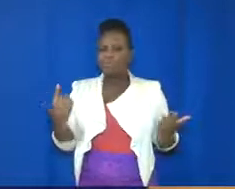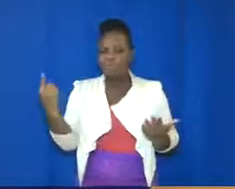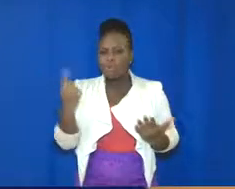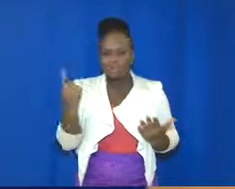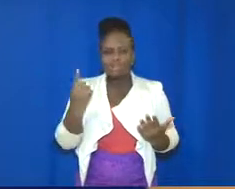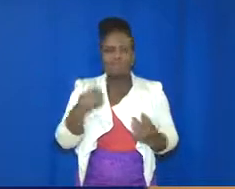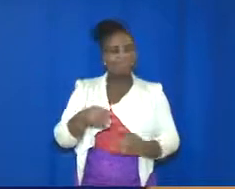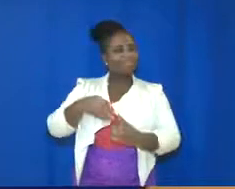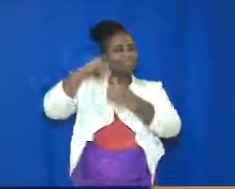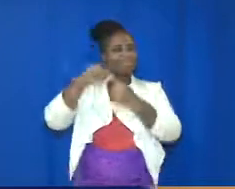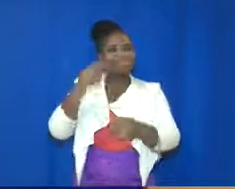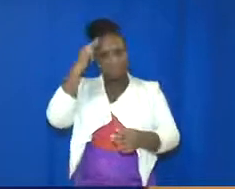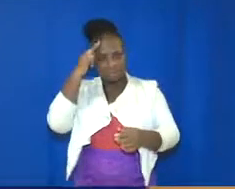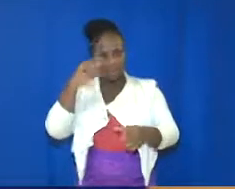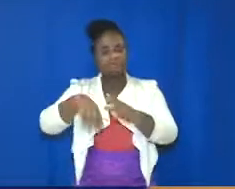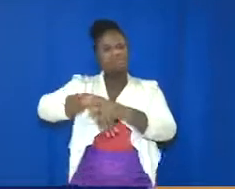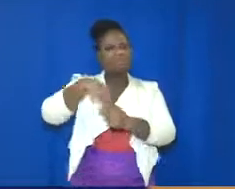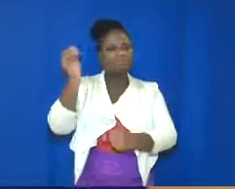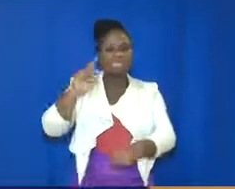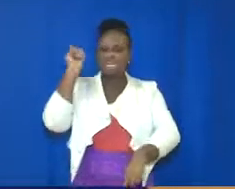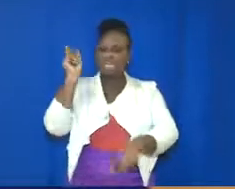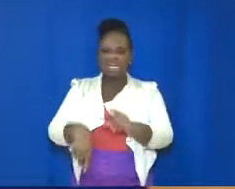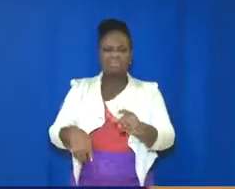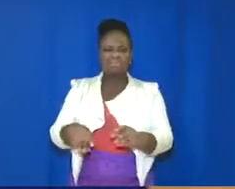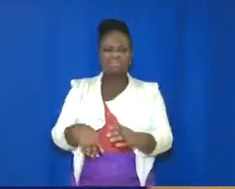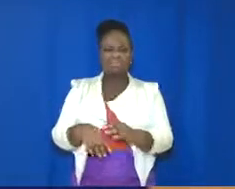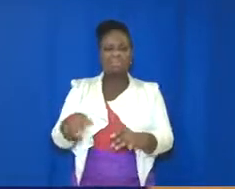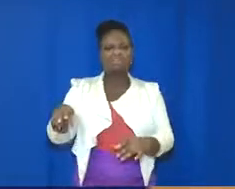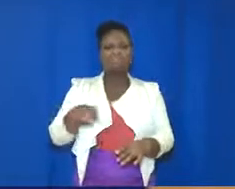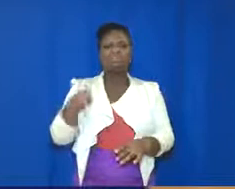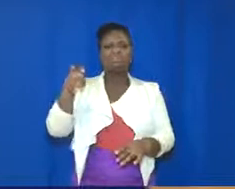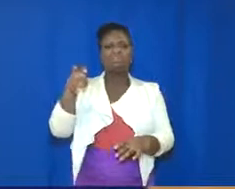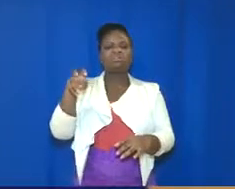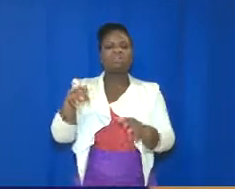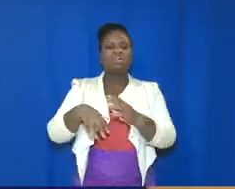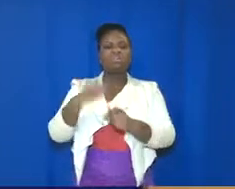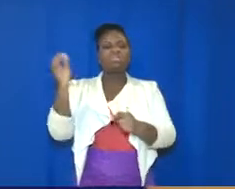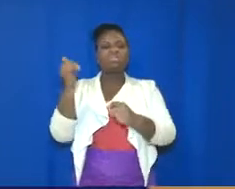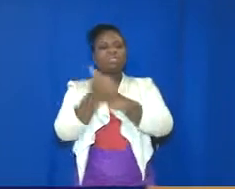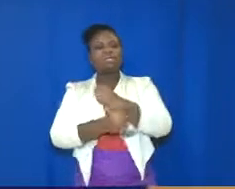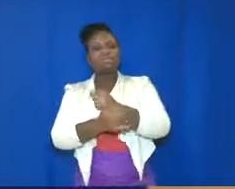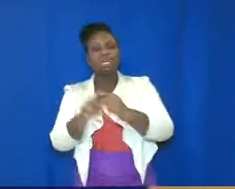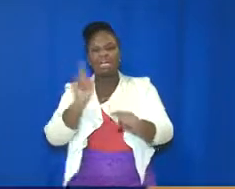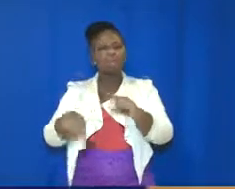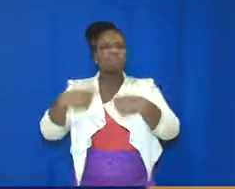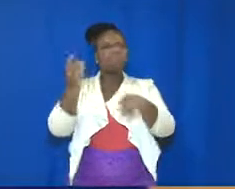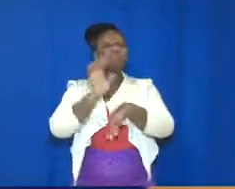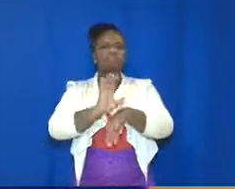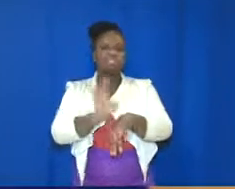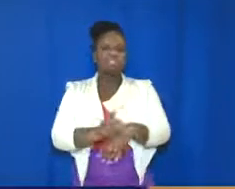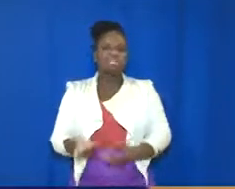for specified purposes. You cannot travel outside the country. You cannot go to